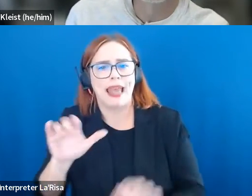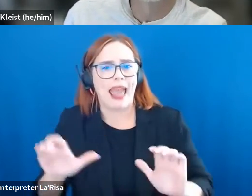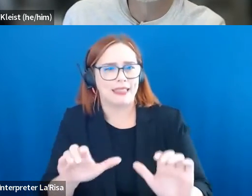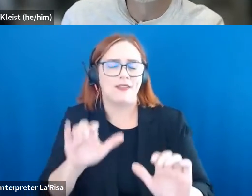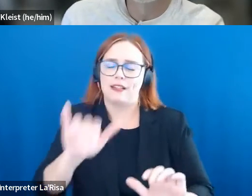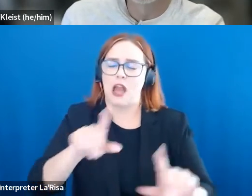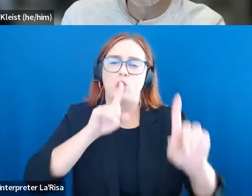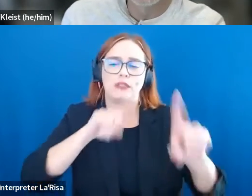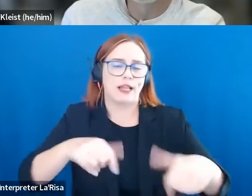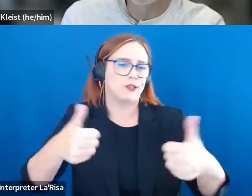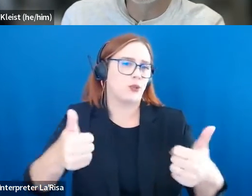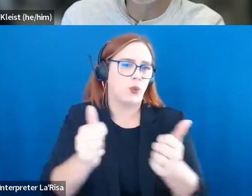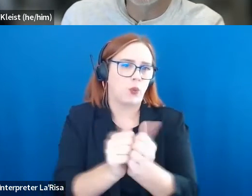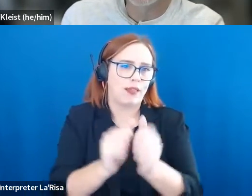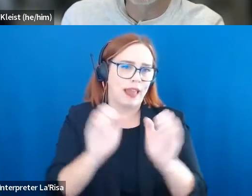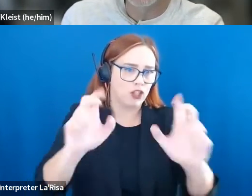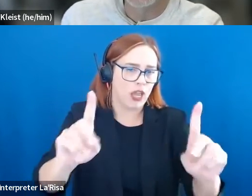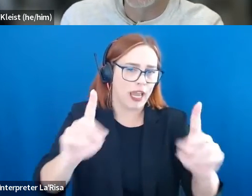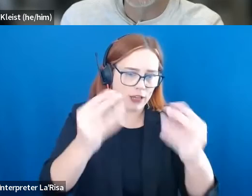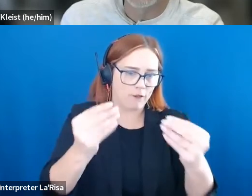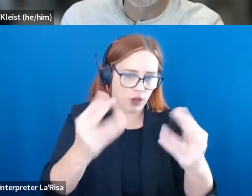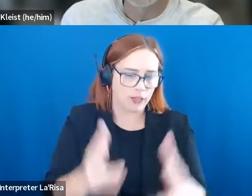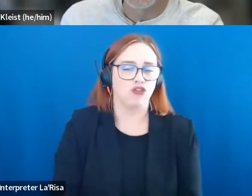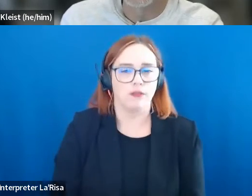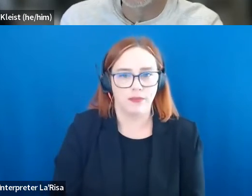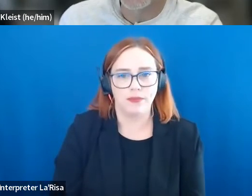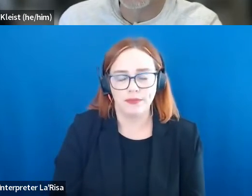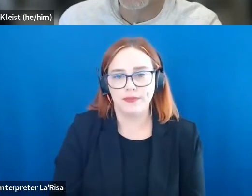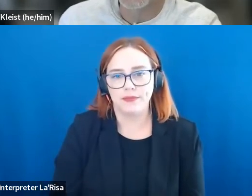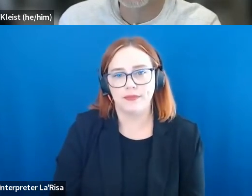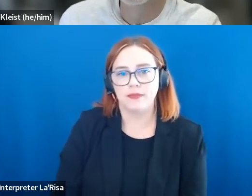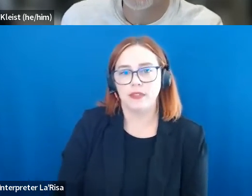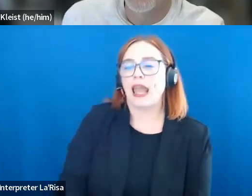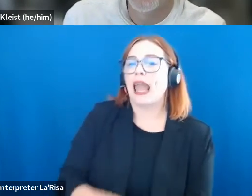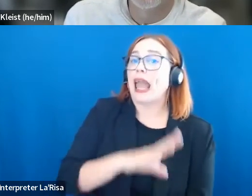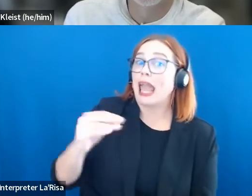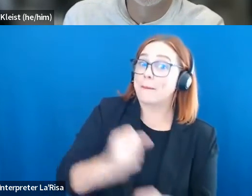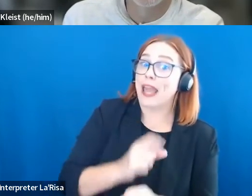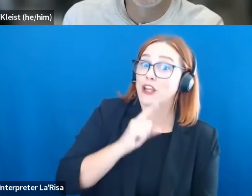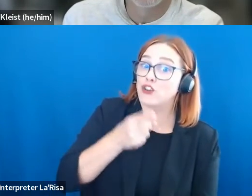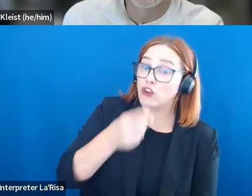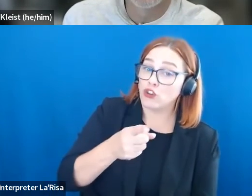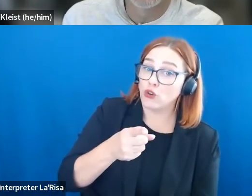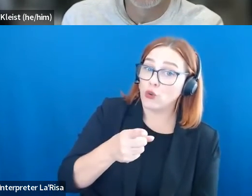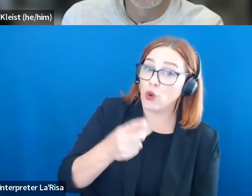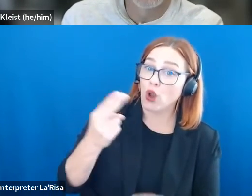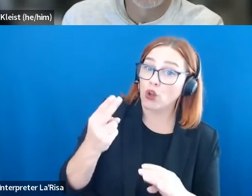Yes. And making sure that you're using unrestricted funds.